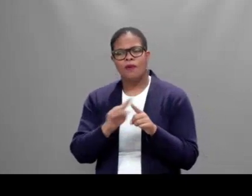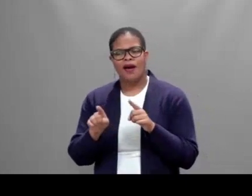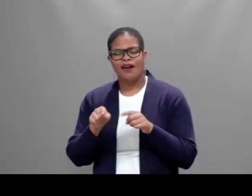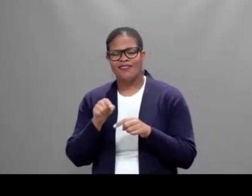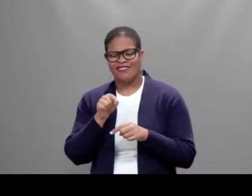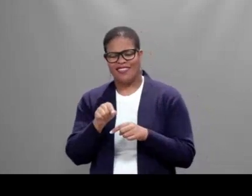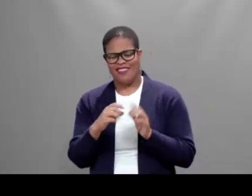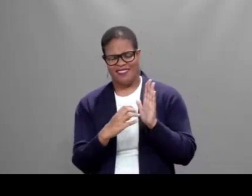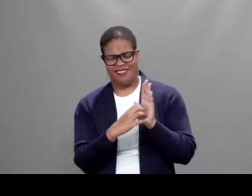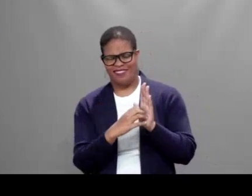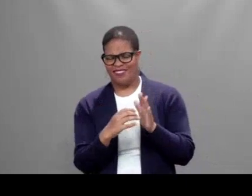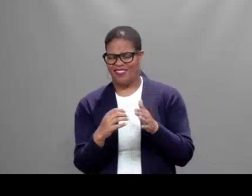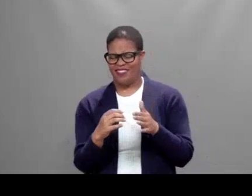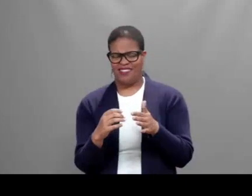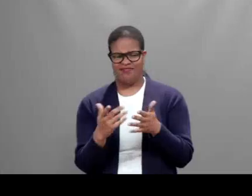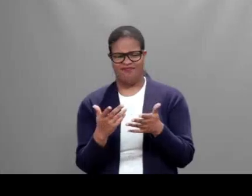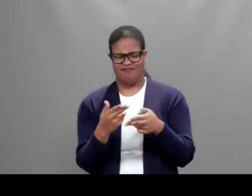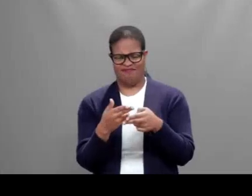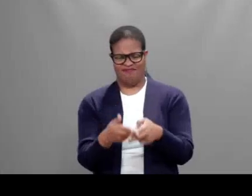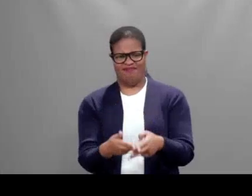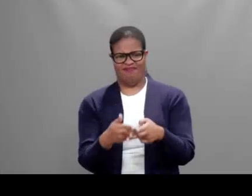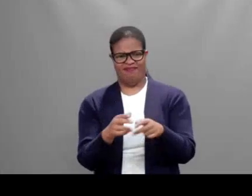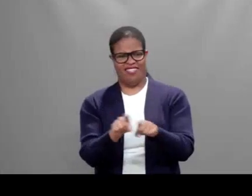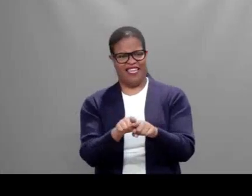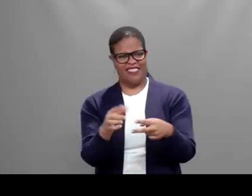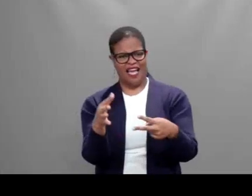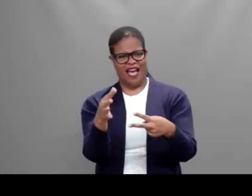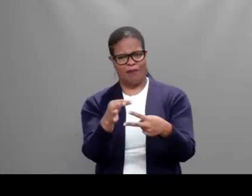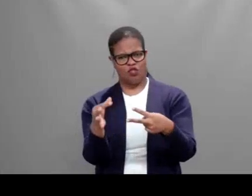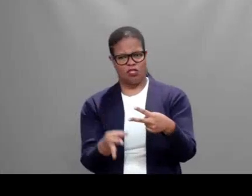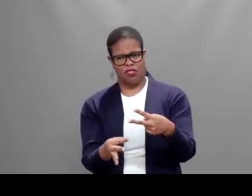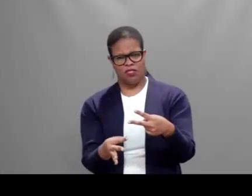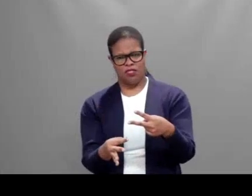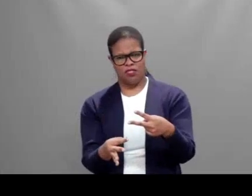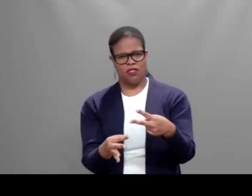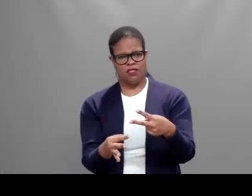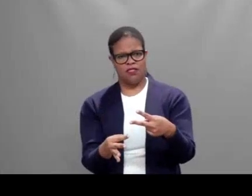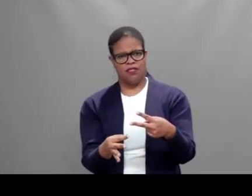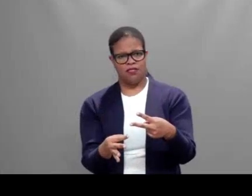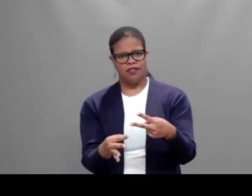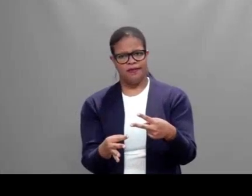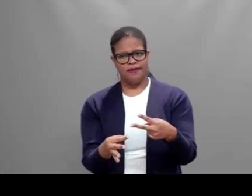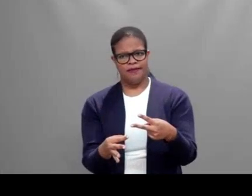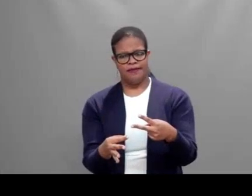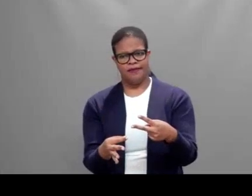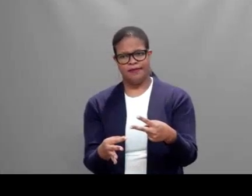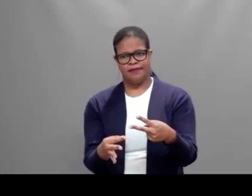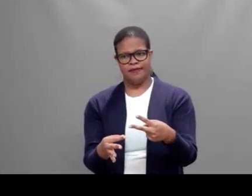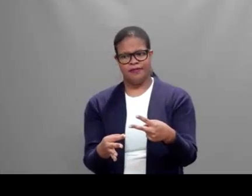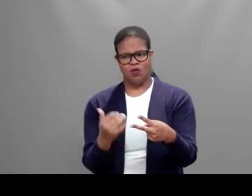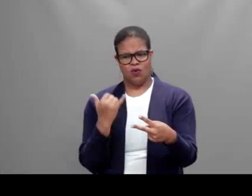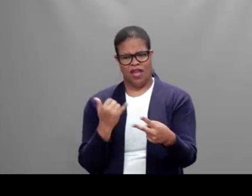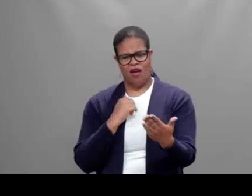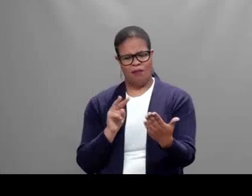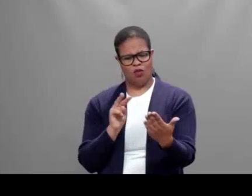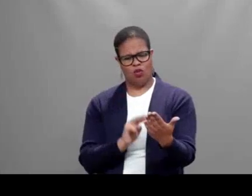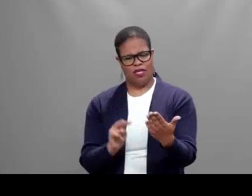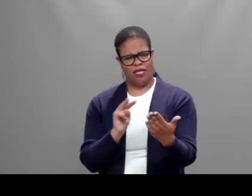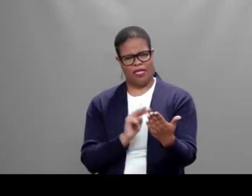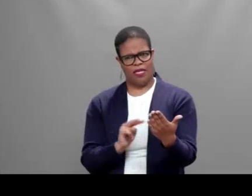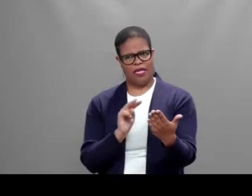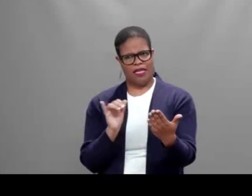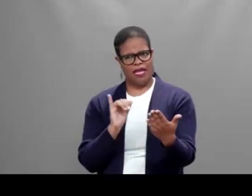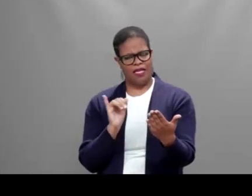it as an option, to the point that I'm looking at that